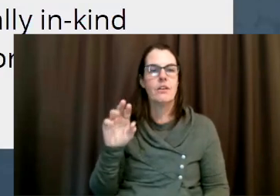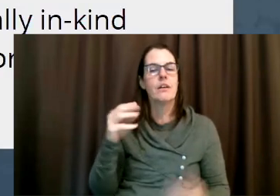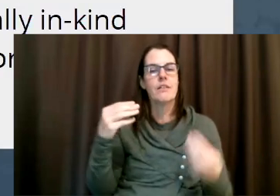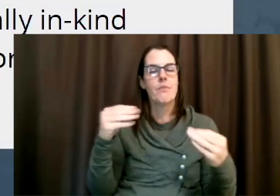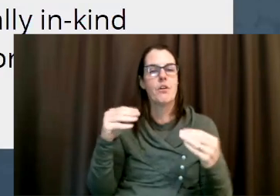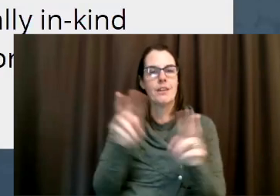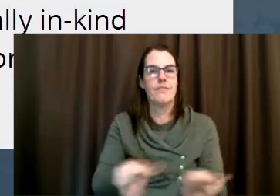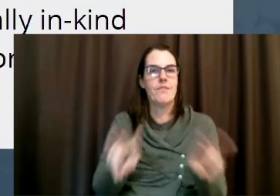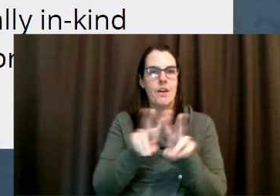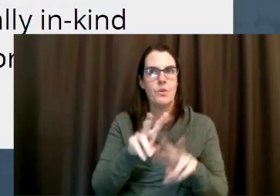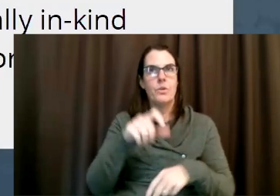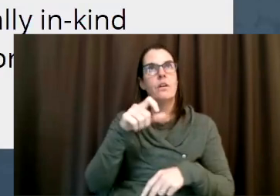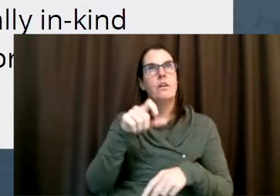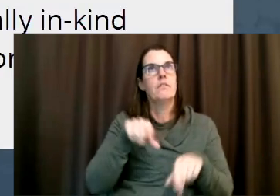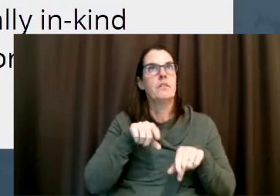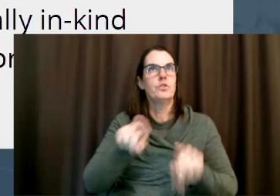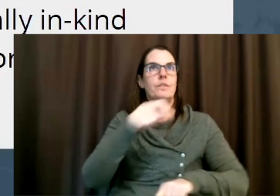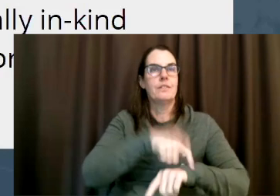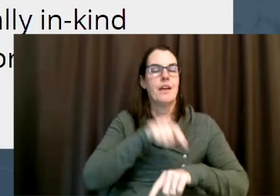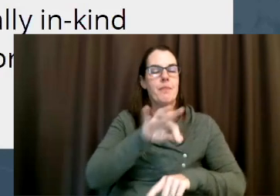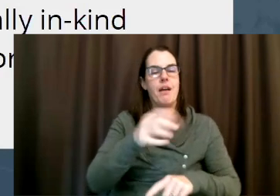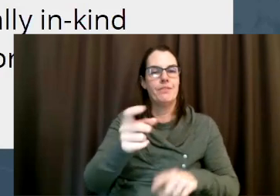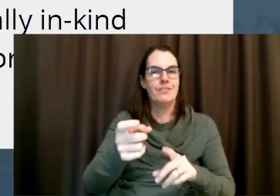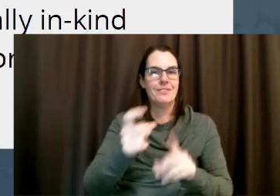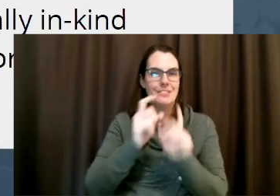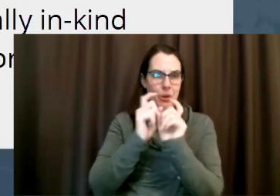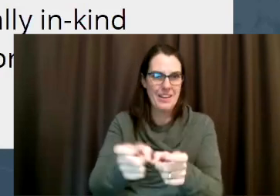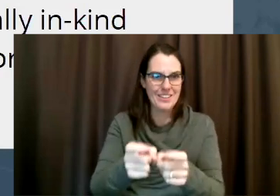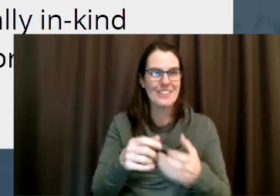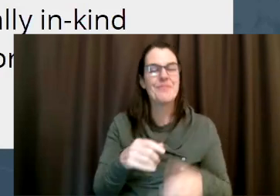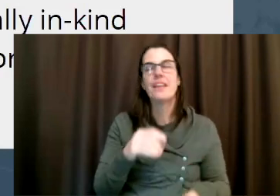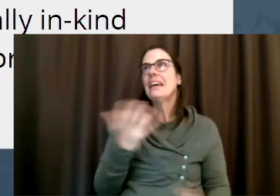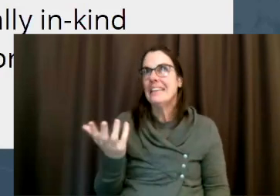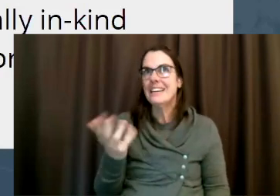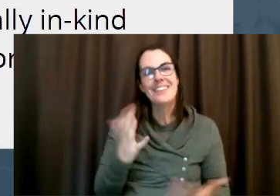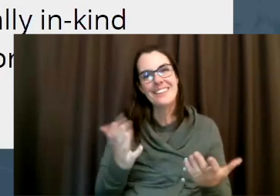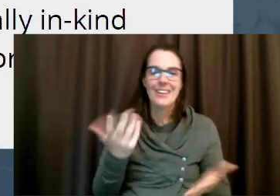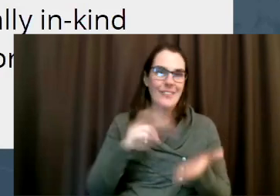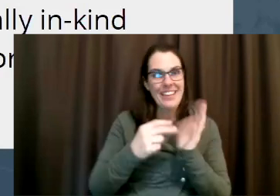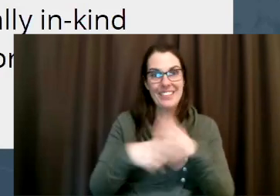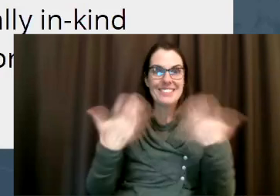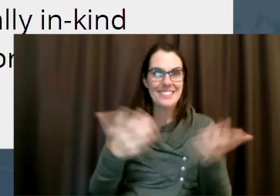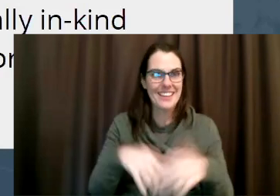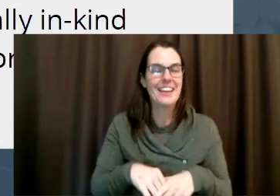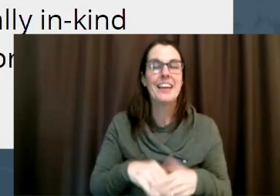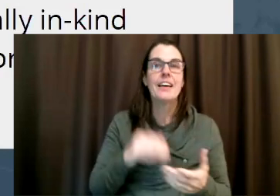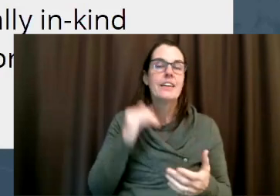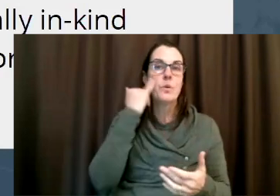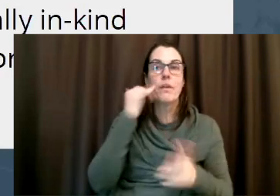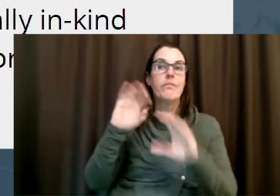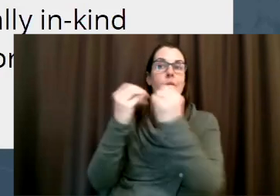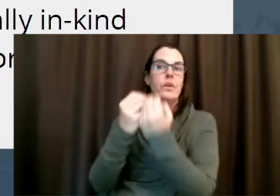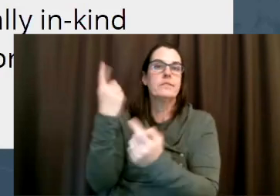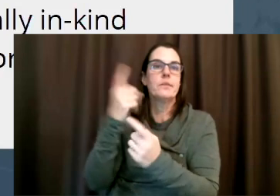So basically what that means is, if let's just say under at an organization, somebody